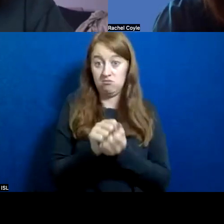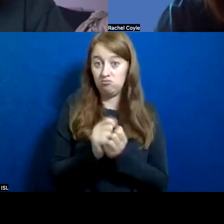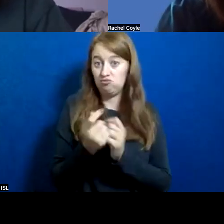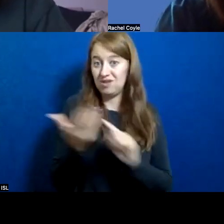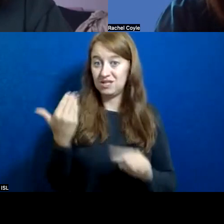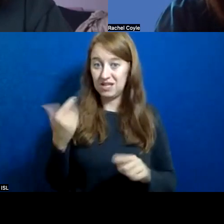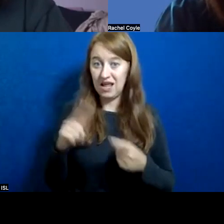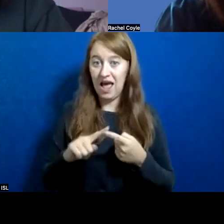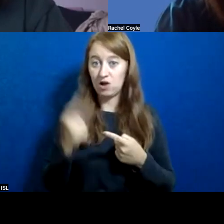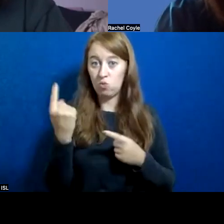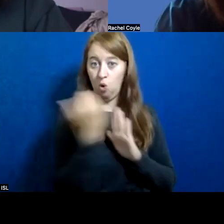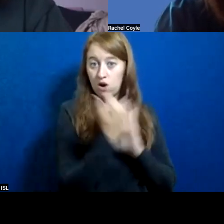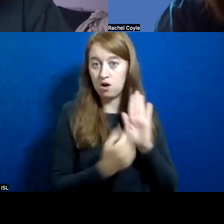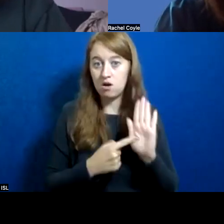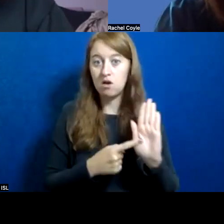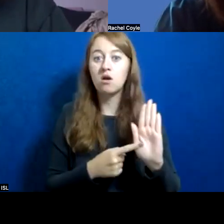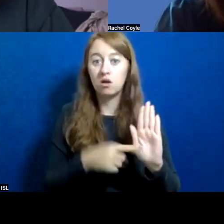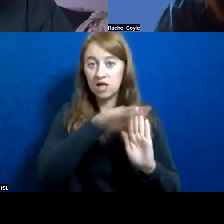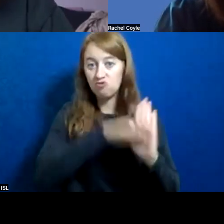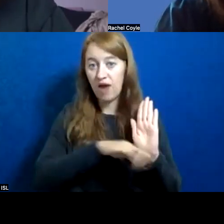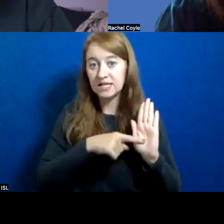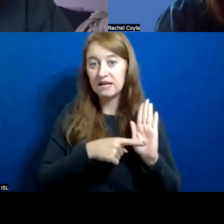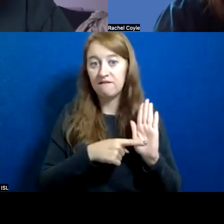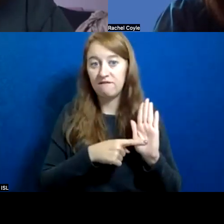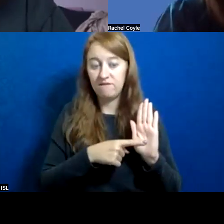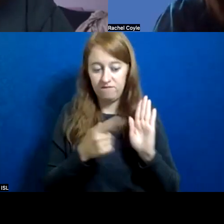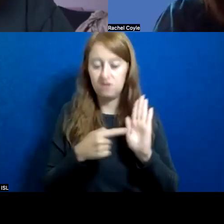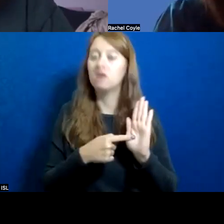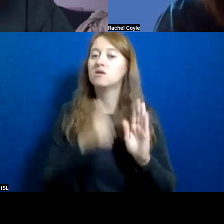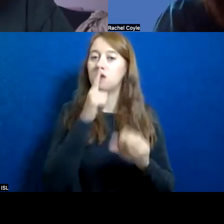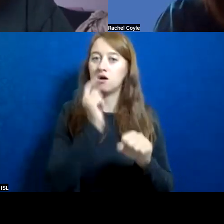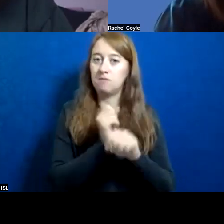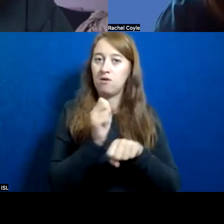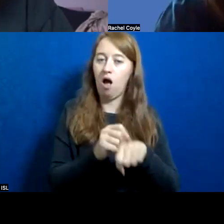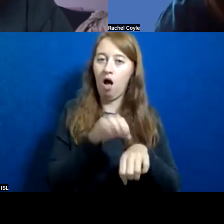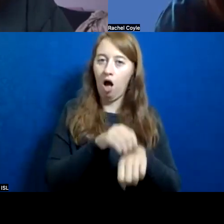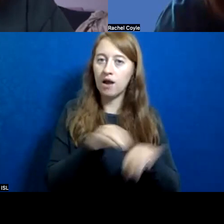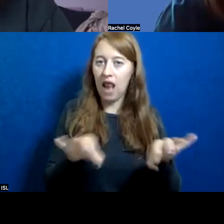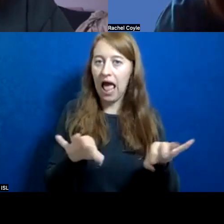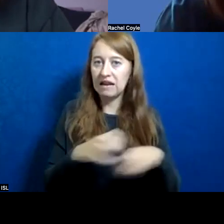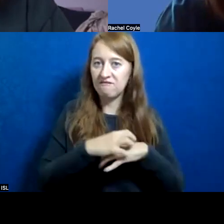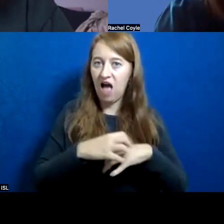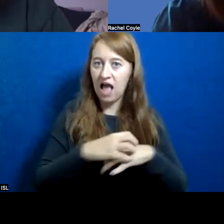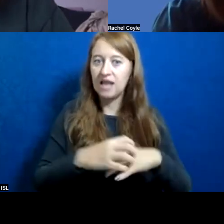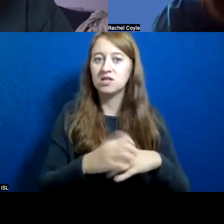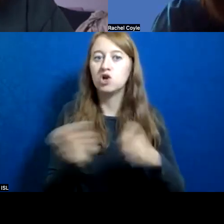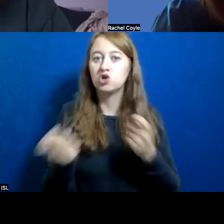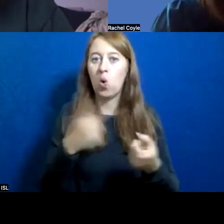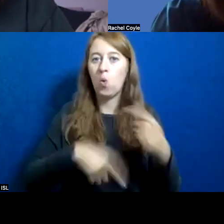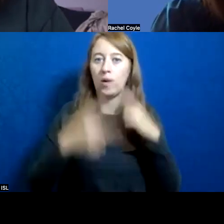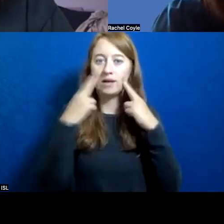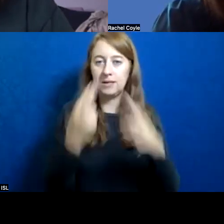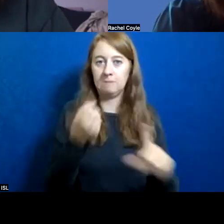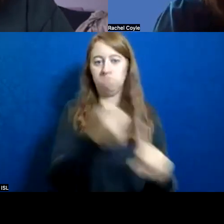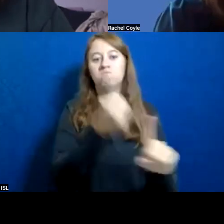this directive focus on online violence. So it would be really important. The EWO is campaigning for a swift implementation